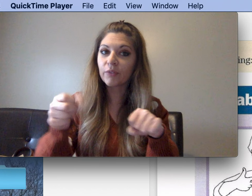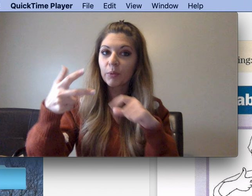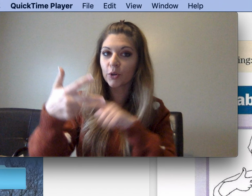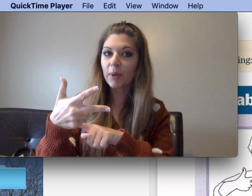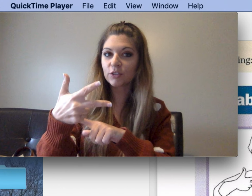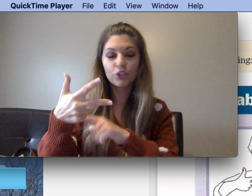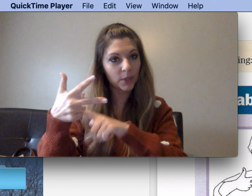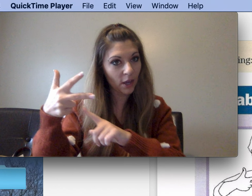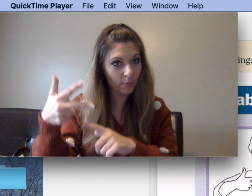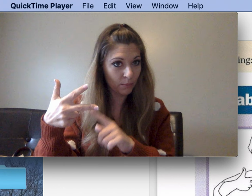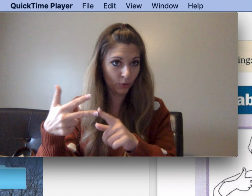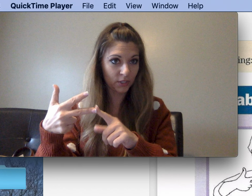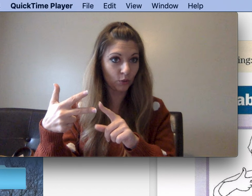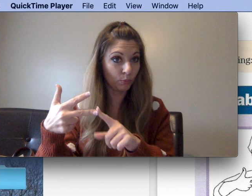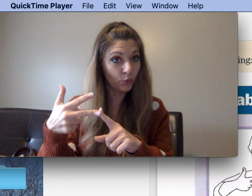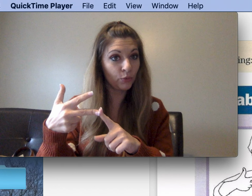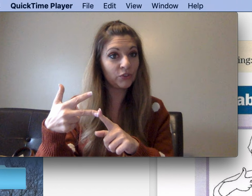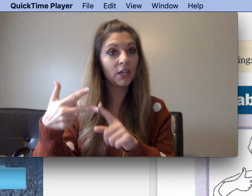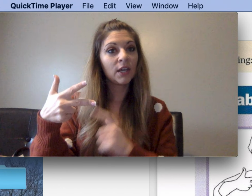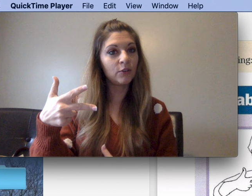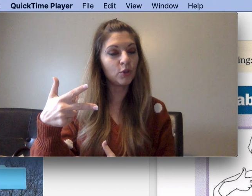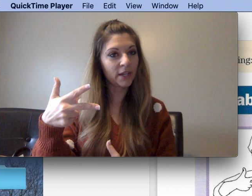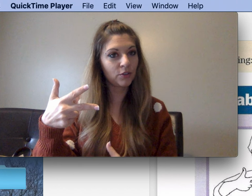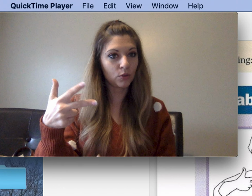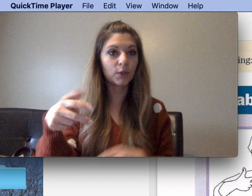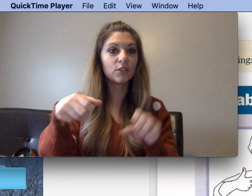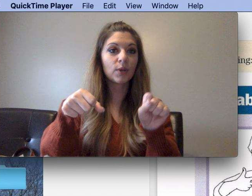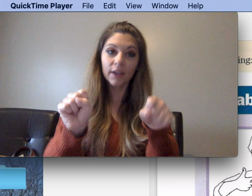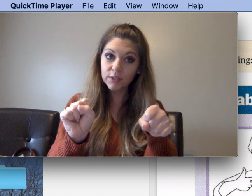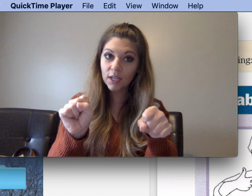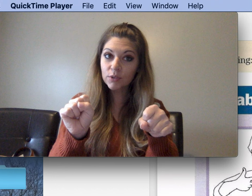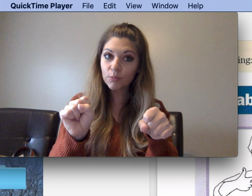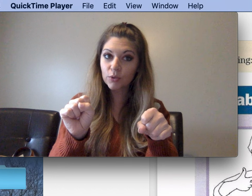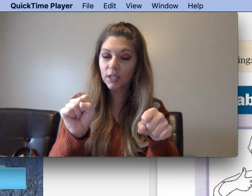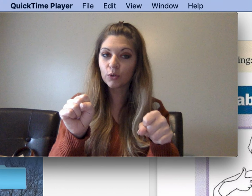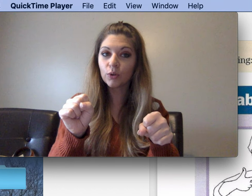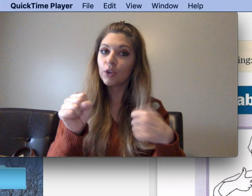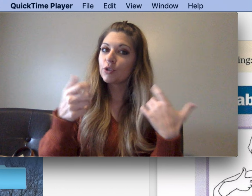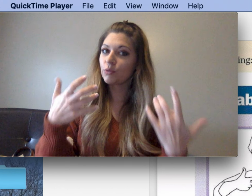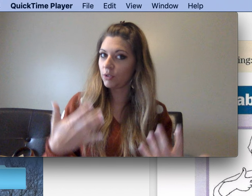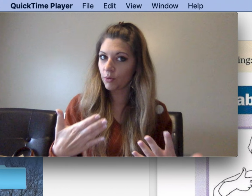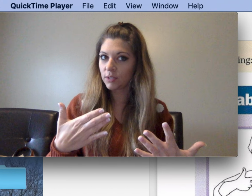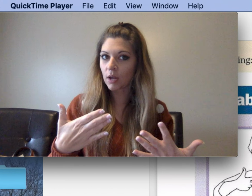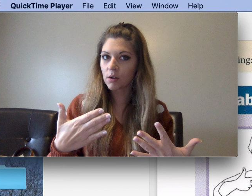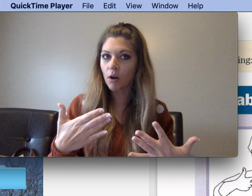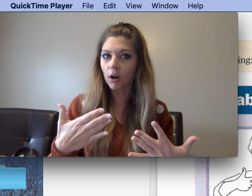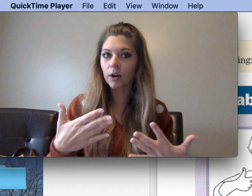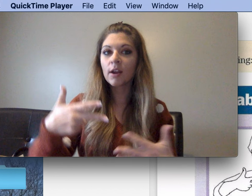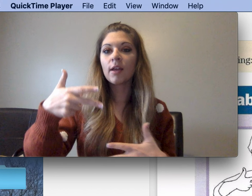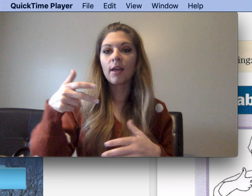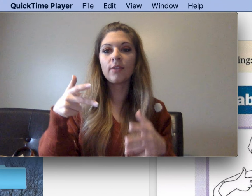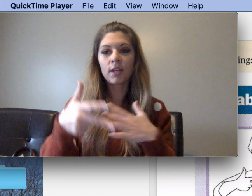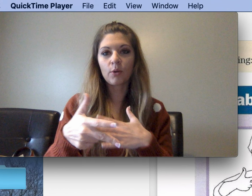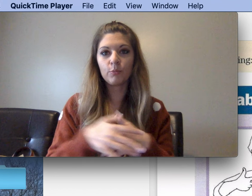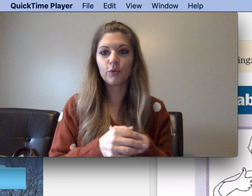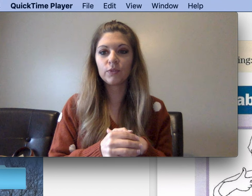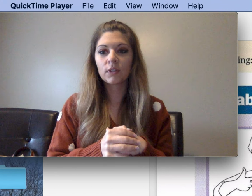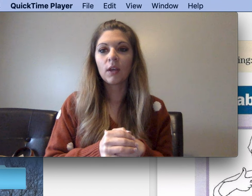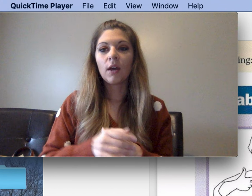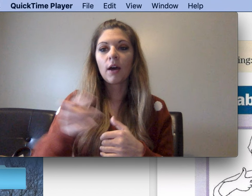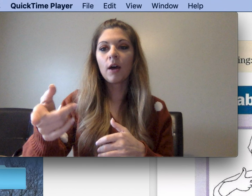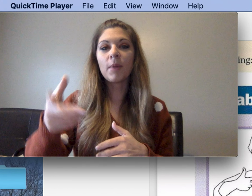then if I want to go back to showing how my motorcycle moved, I'd go back to the 3. So I have to say it was a motorcycle, so I know it's not a car, and then how